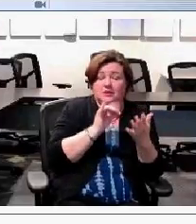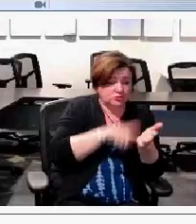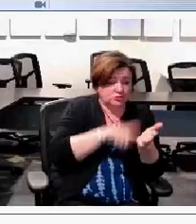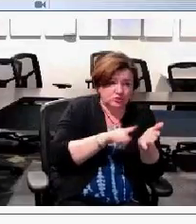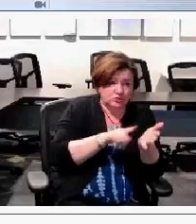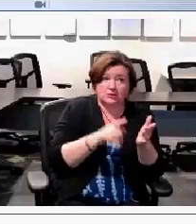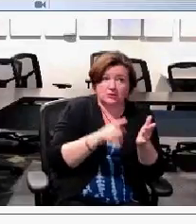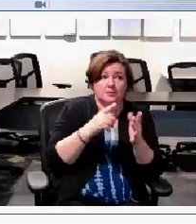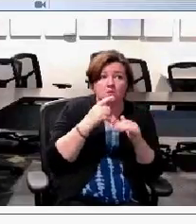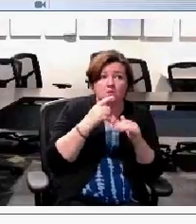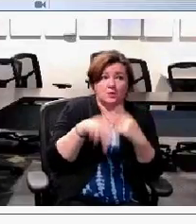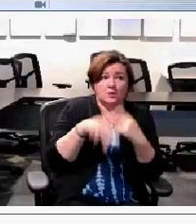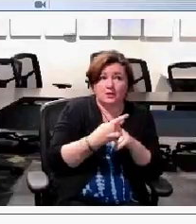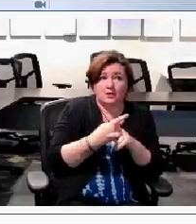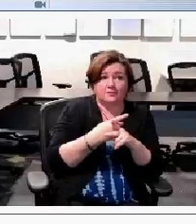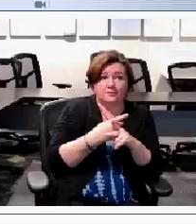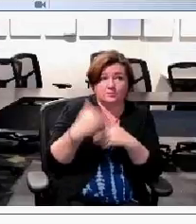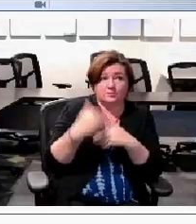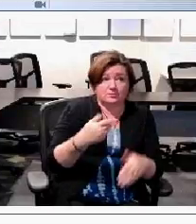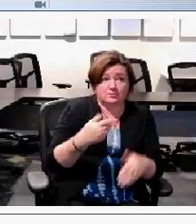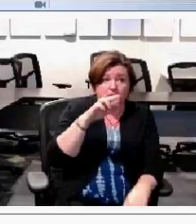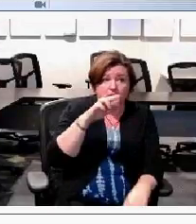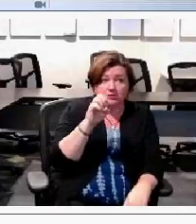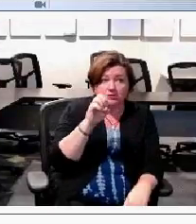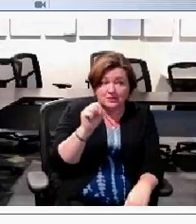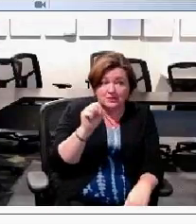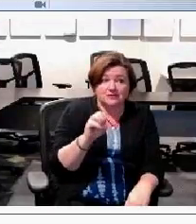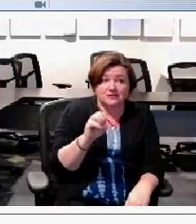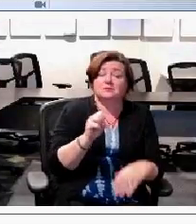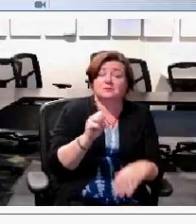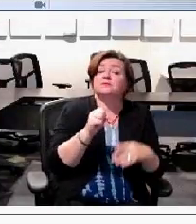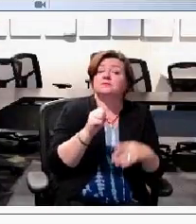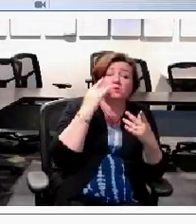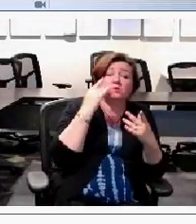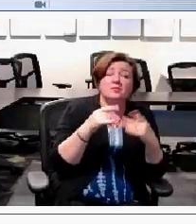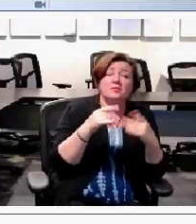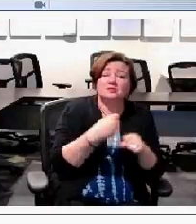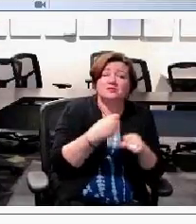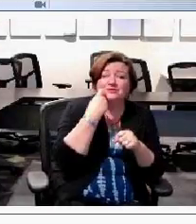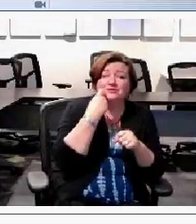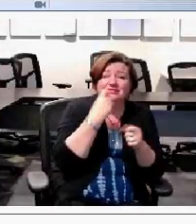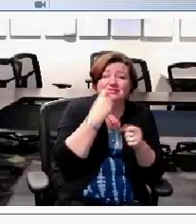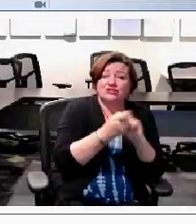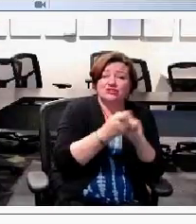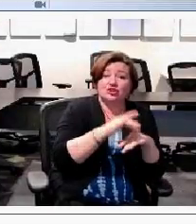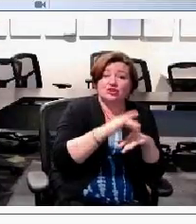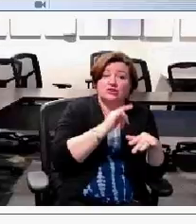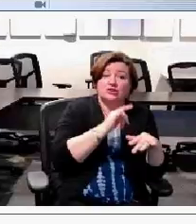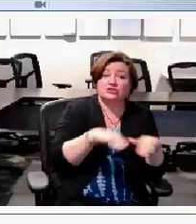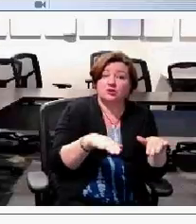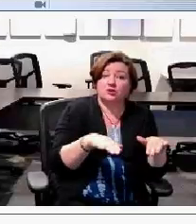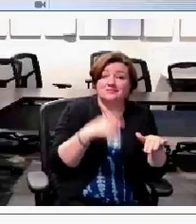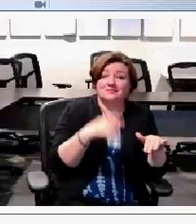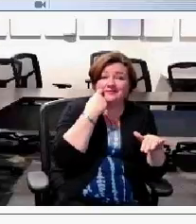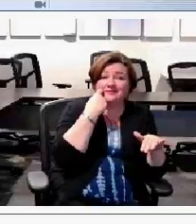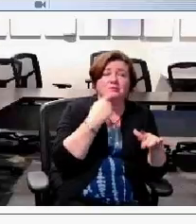know this year was there was a real change within early childhood intakes, so